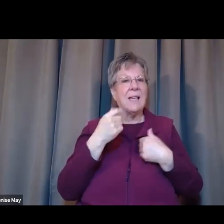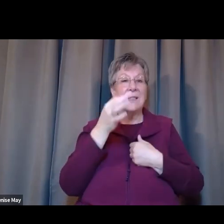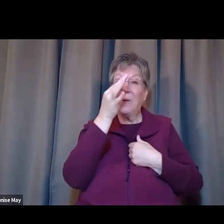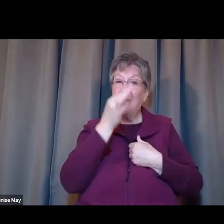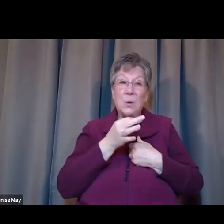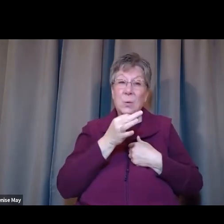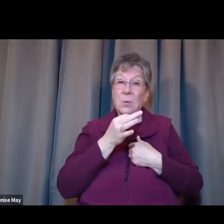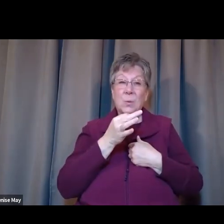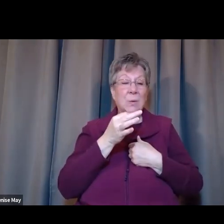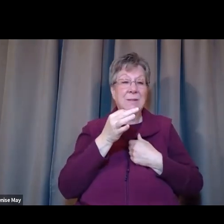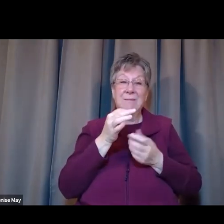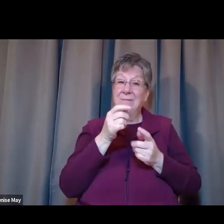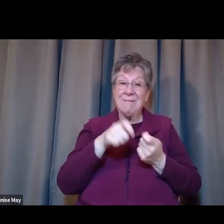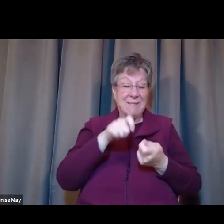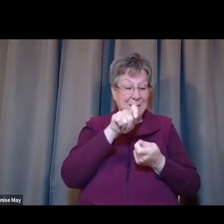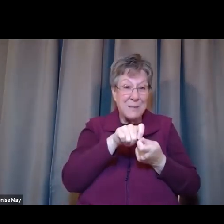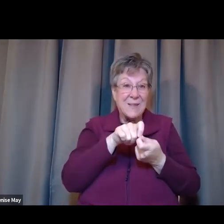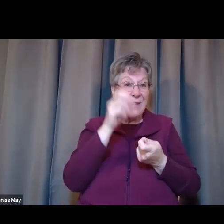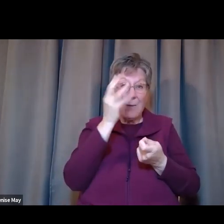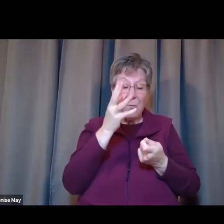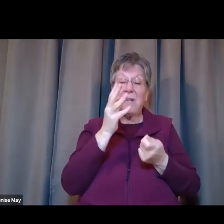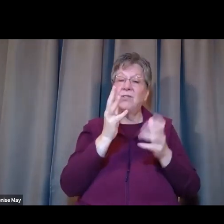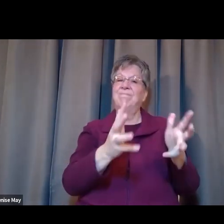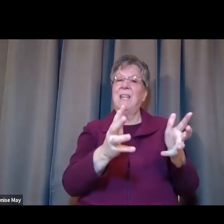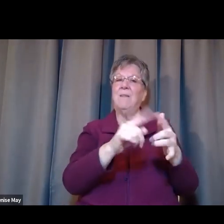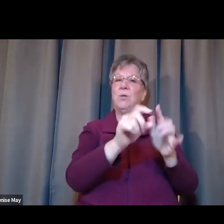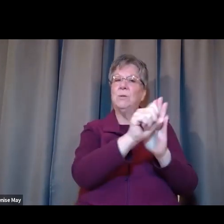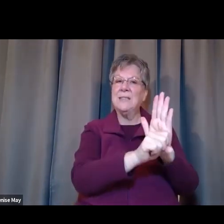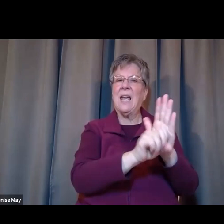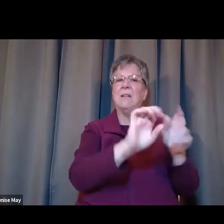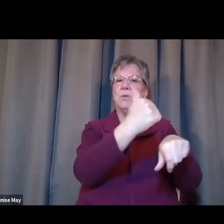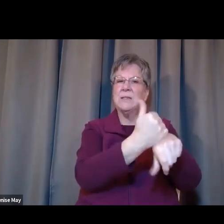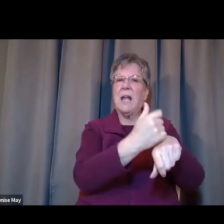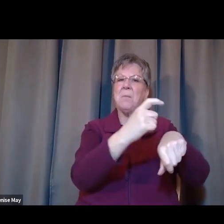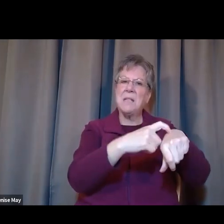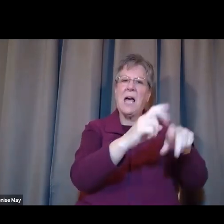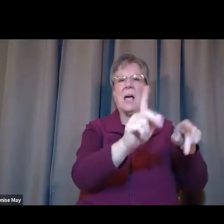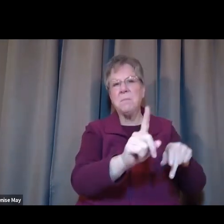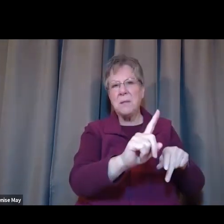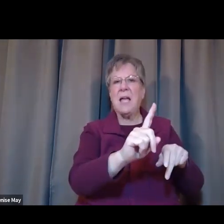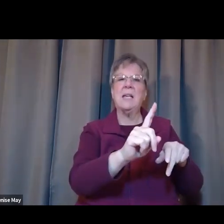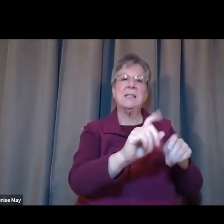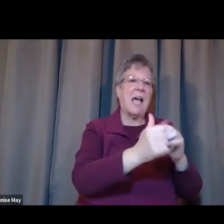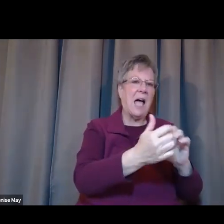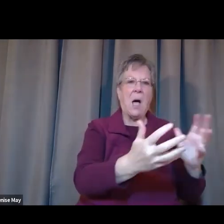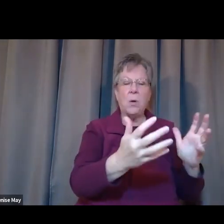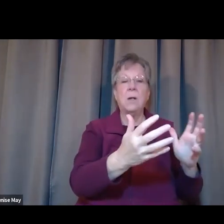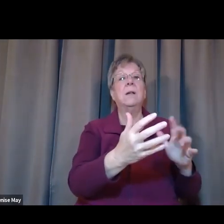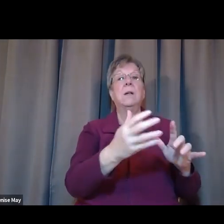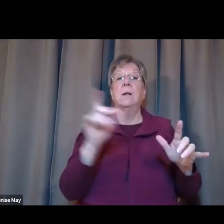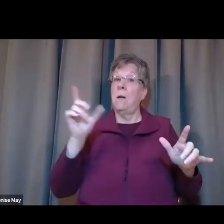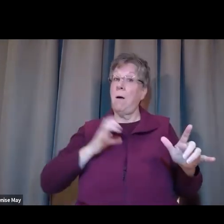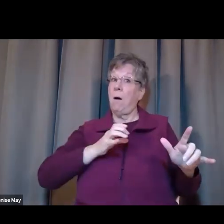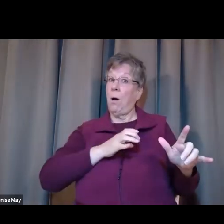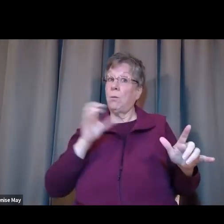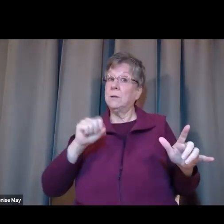these questions. It leaves to states to set the time, place, and manner of elections, subject to Congress's power to override those state rules for